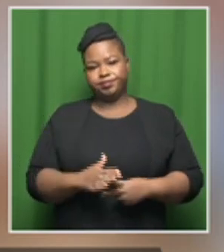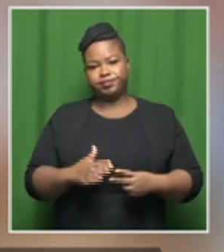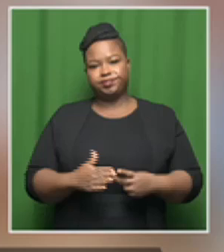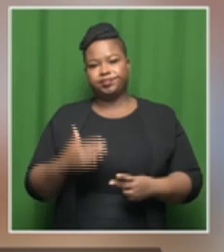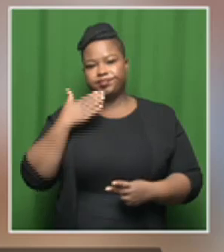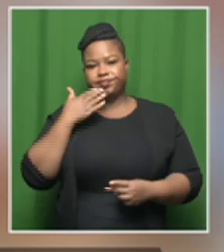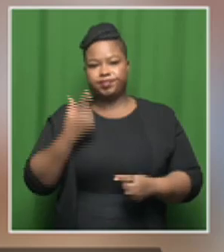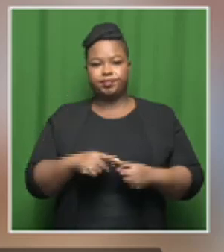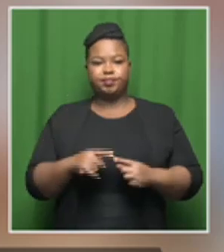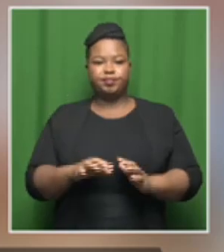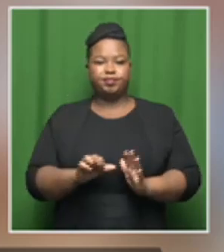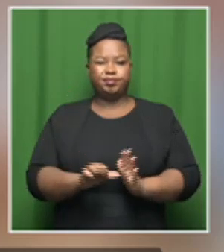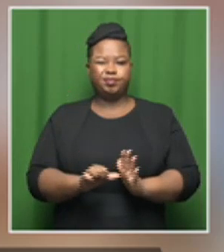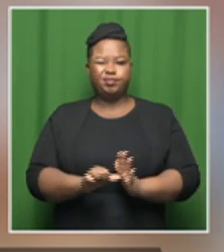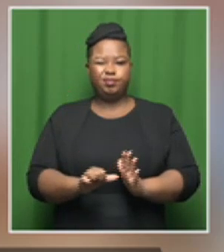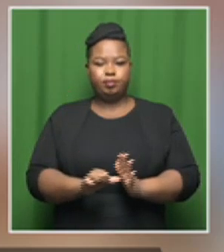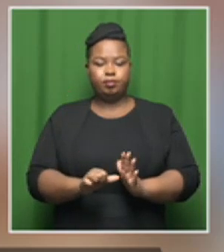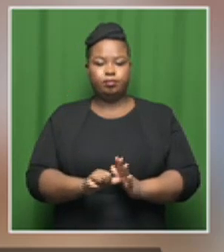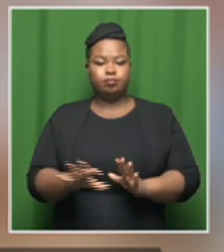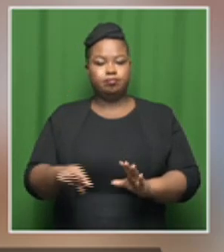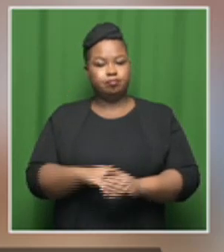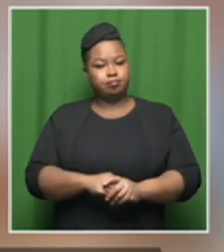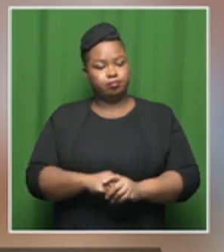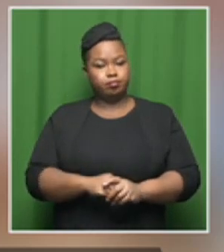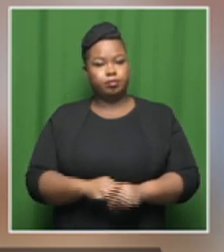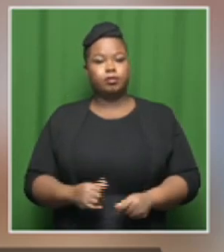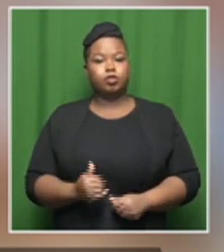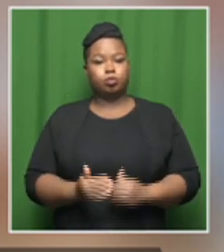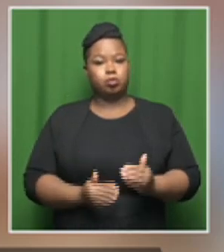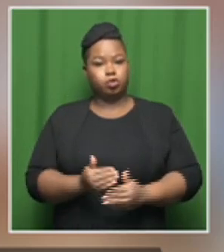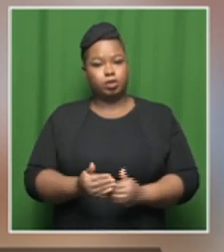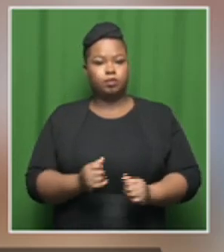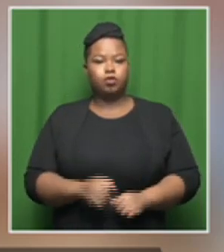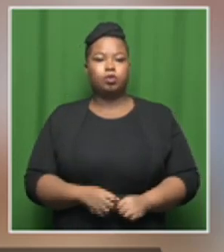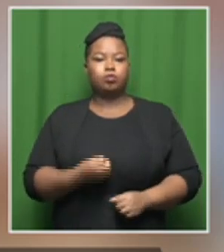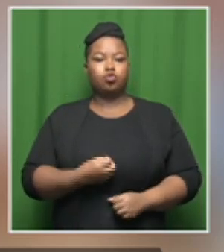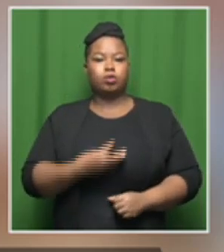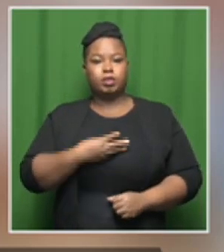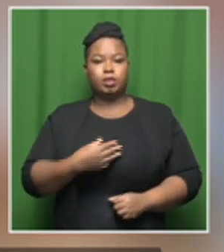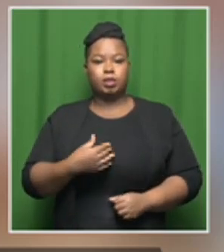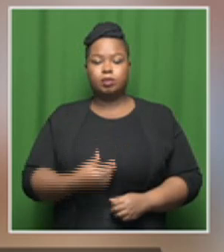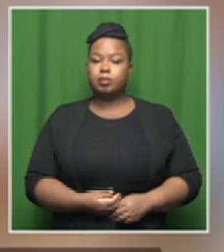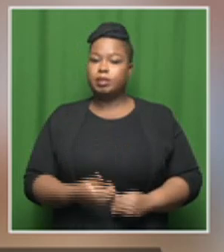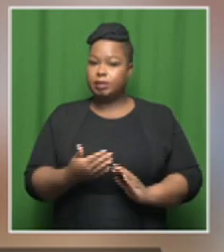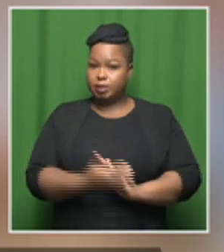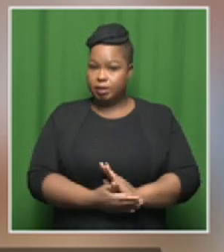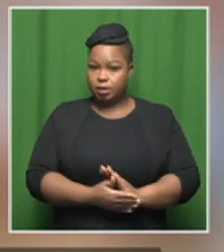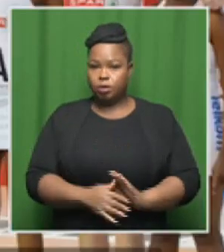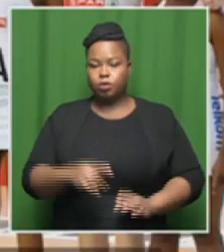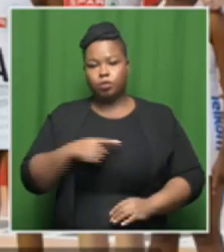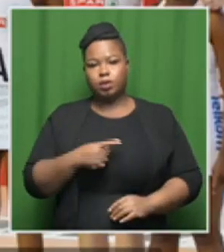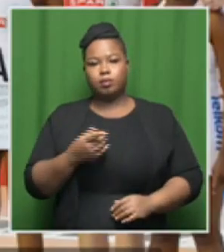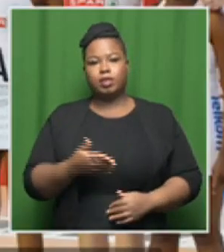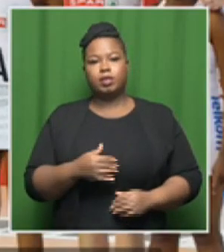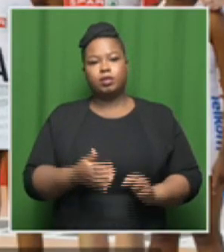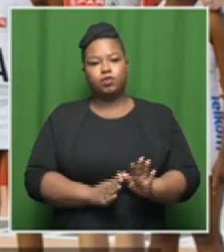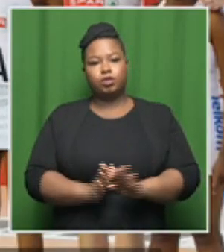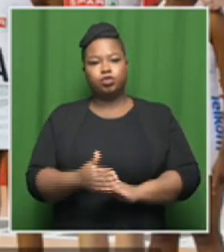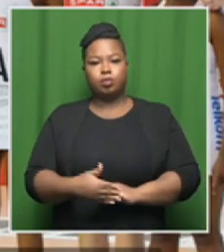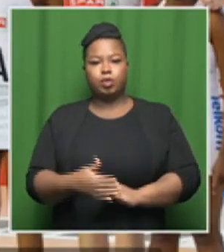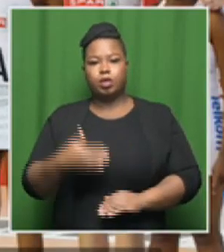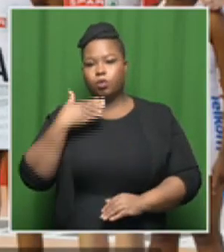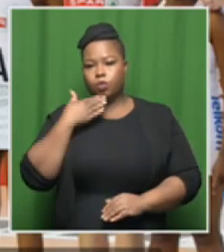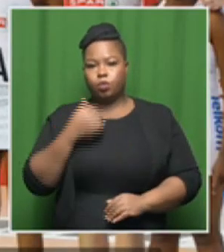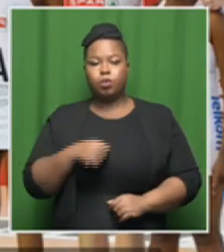played an important part and role in the past in terms of the Proteas side that has in the past gone up against Jamaica. That is